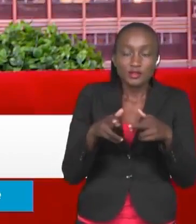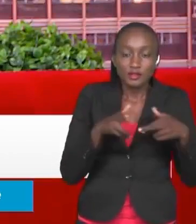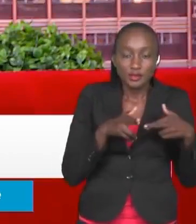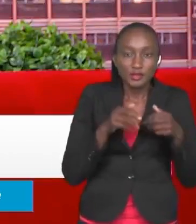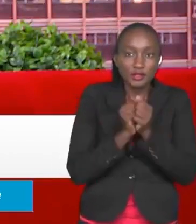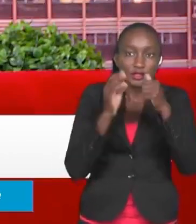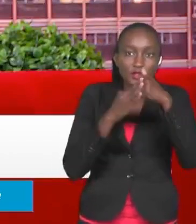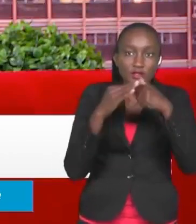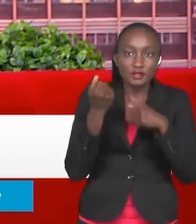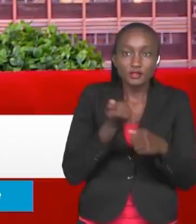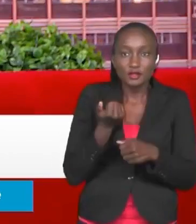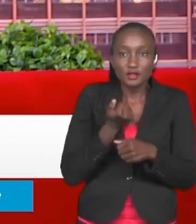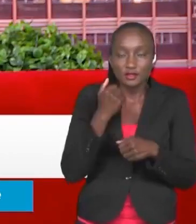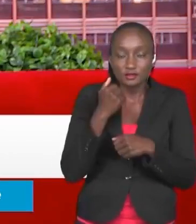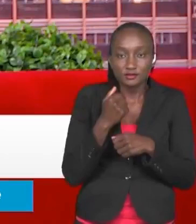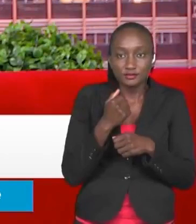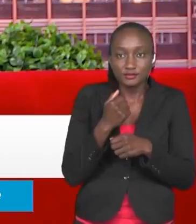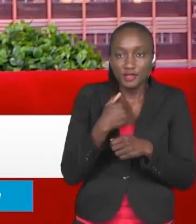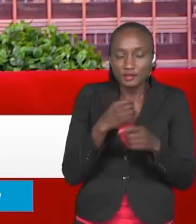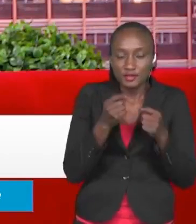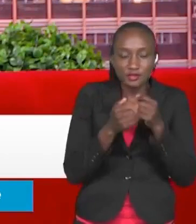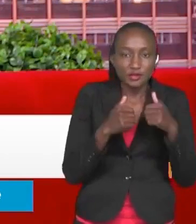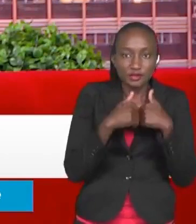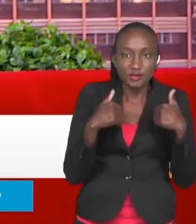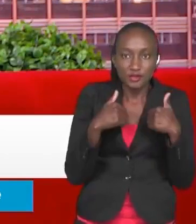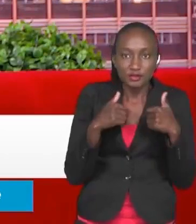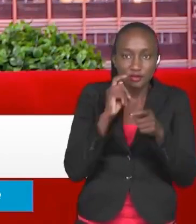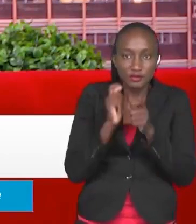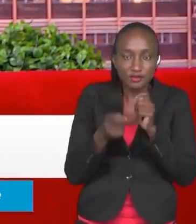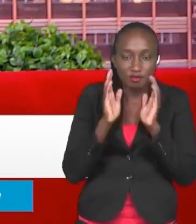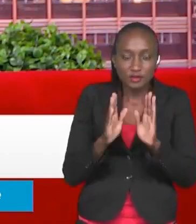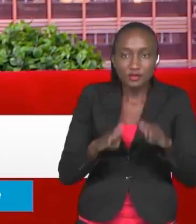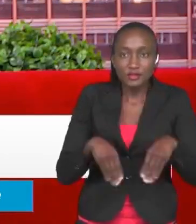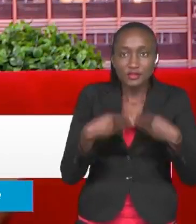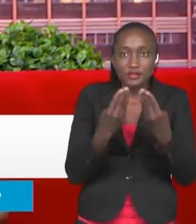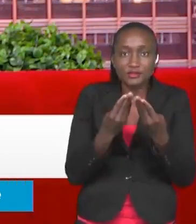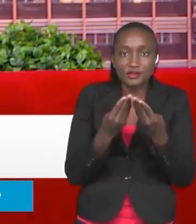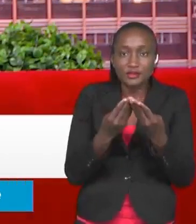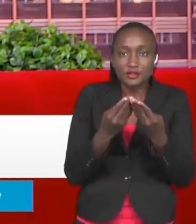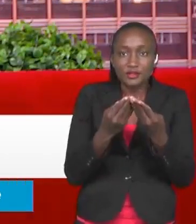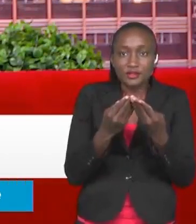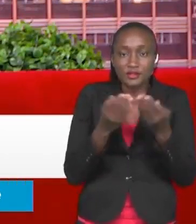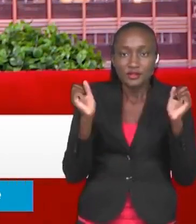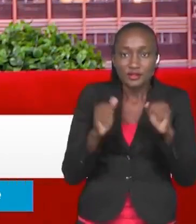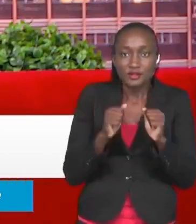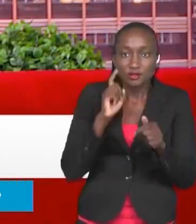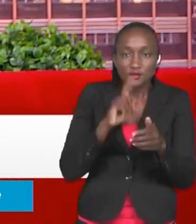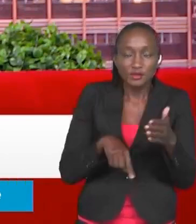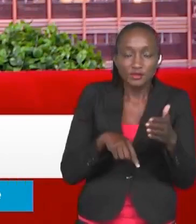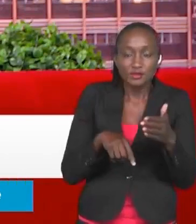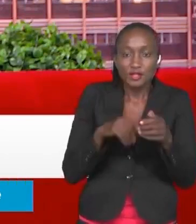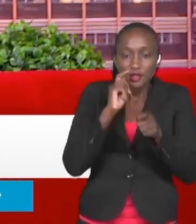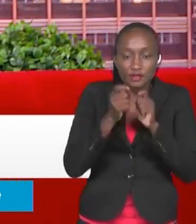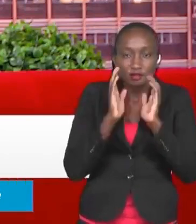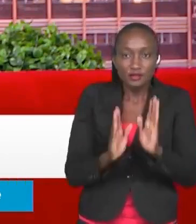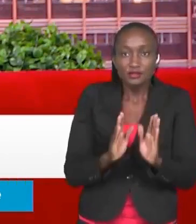that we just have that small gap. Mm-hmm. So that, or that judges are given the discretion. In fact, what Justice Roselyn Nambuye was proposing